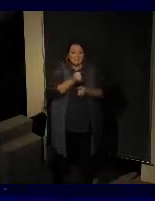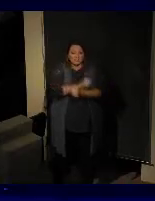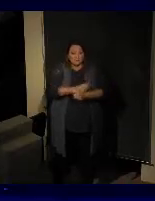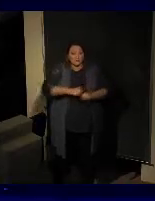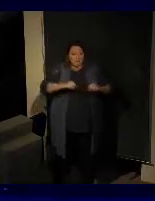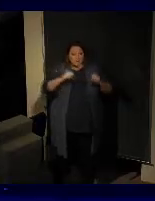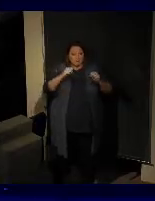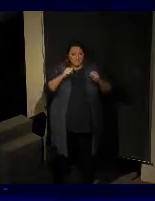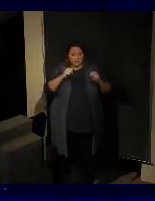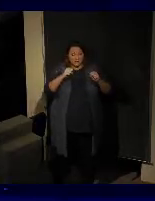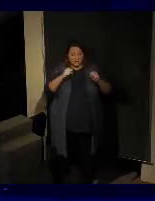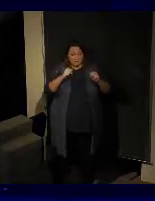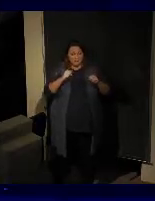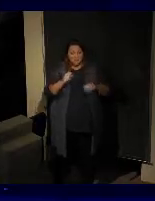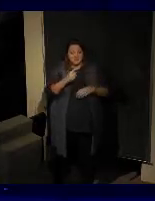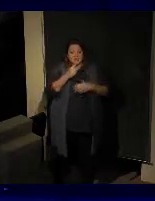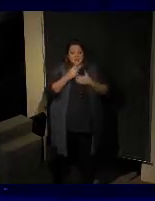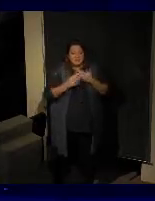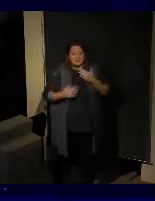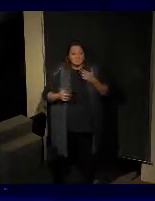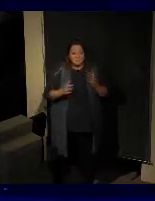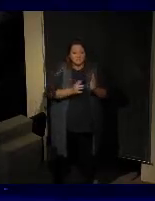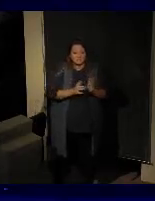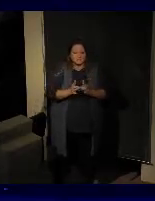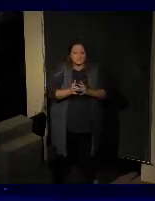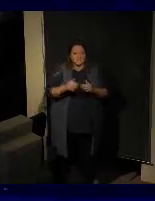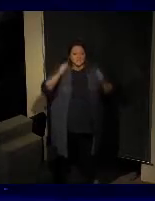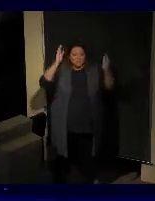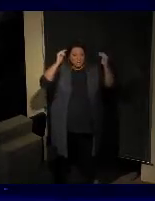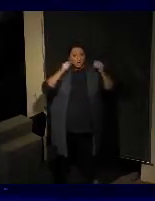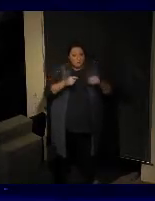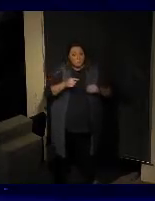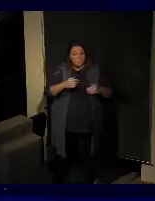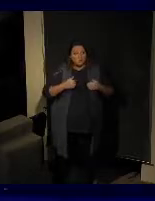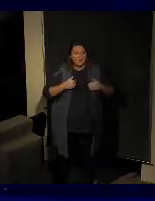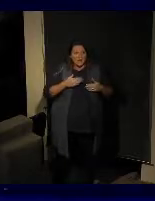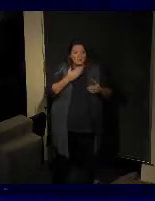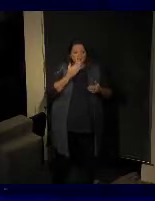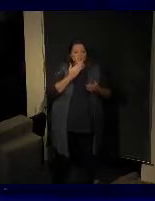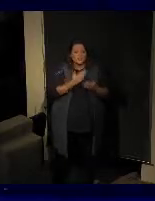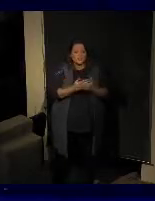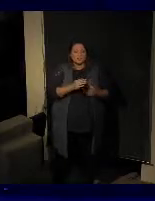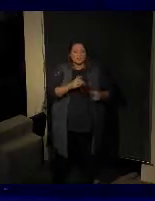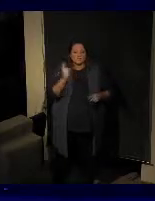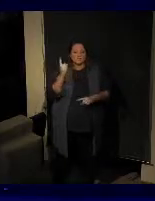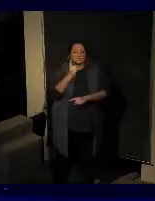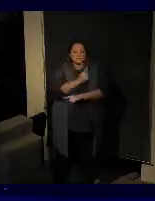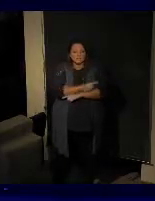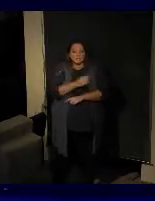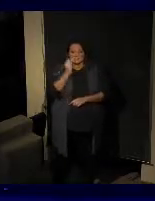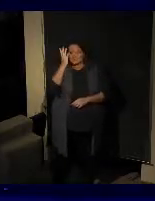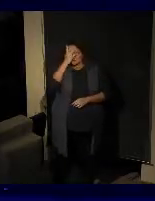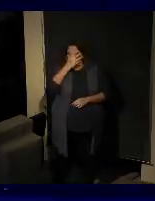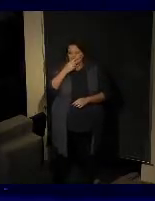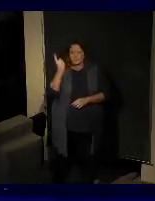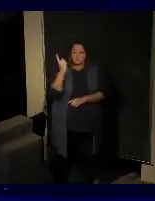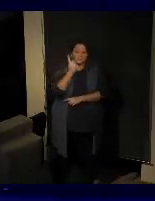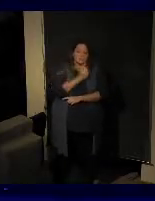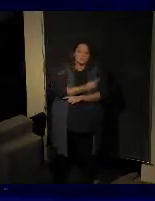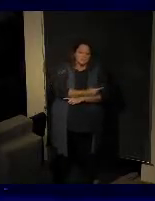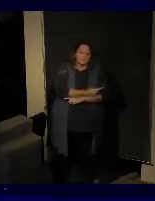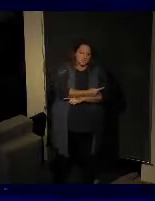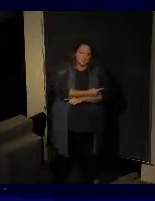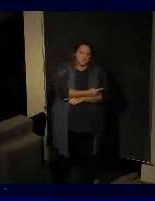of Jesus. Amen. I hope you've had a good day. It's been a beautiful day. These days in the fall, they're hard to